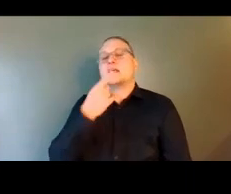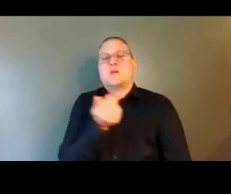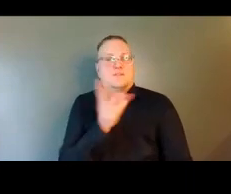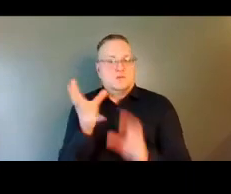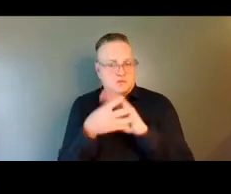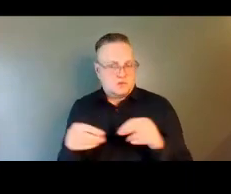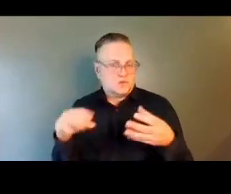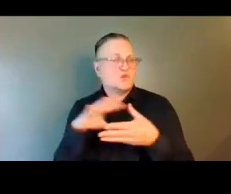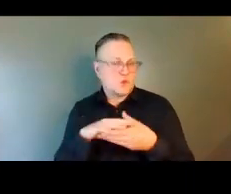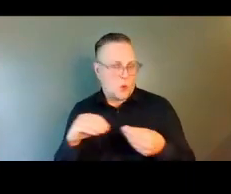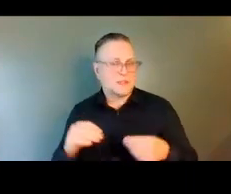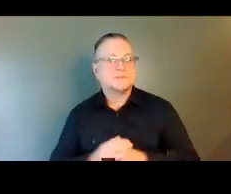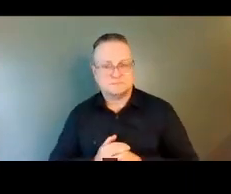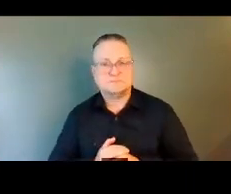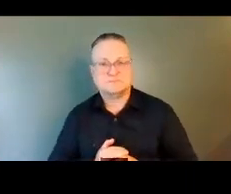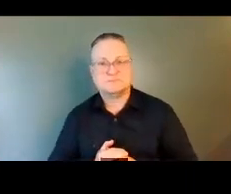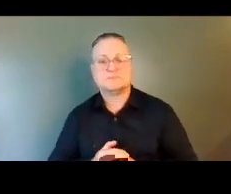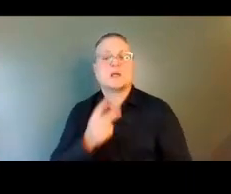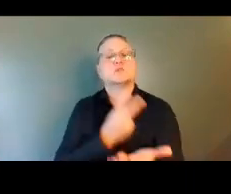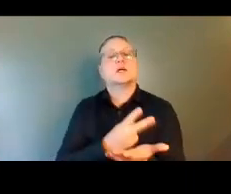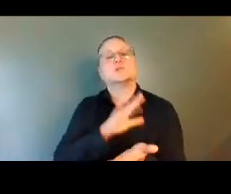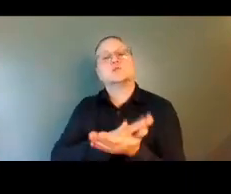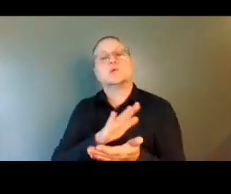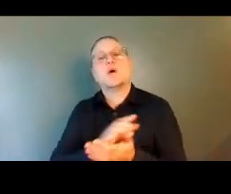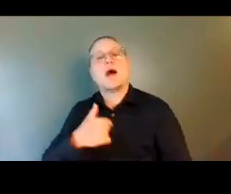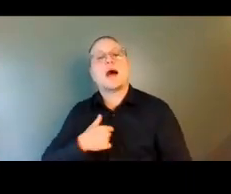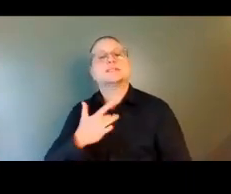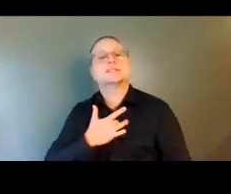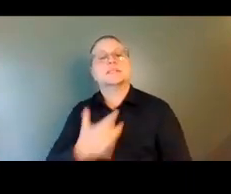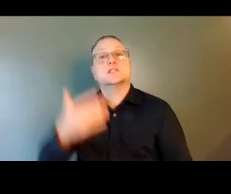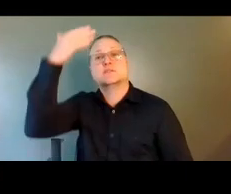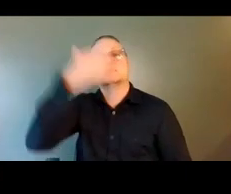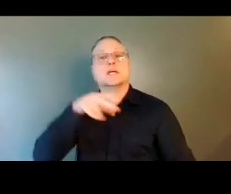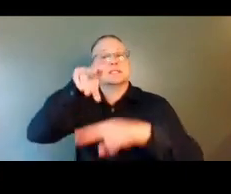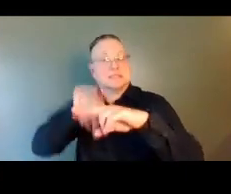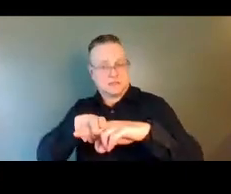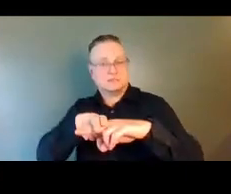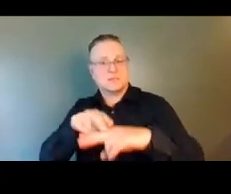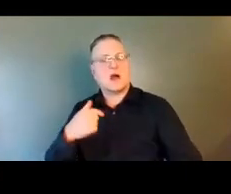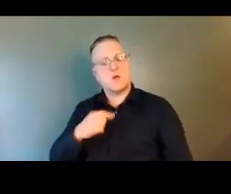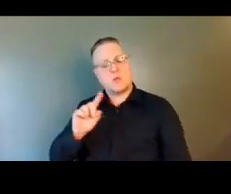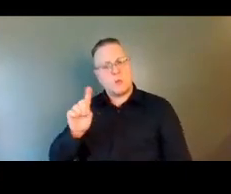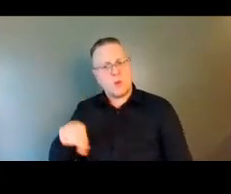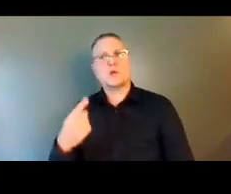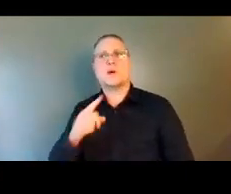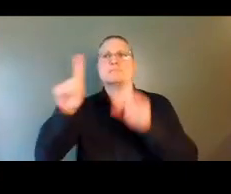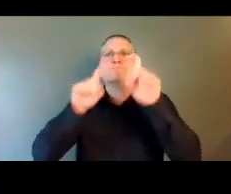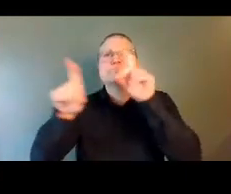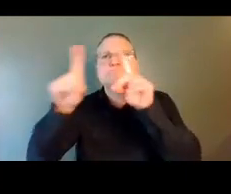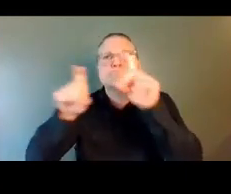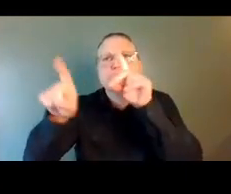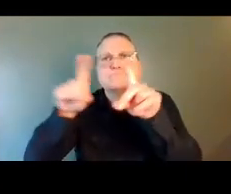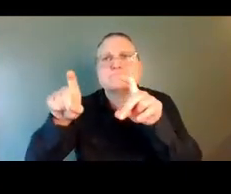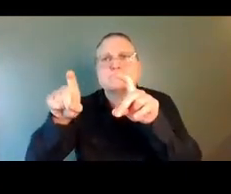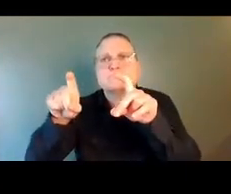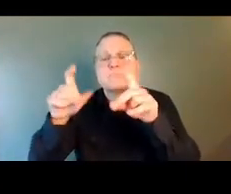actually. In graduate school, I sat in the front hall of the lecture halls, and I was often the only student asking questions. Some